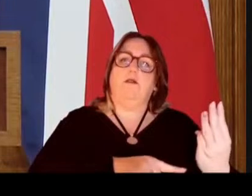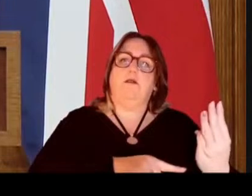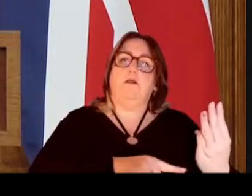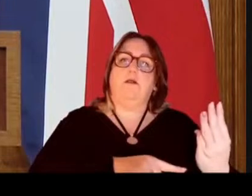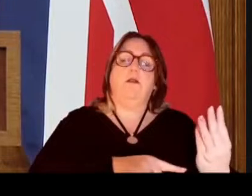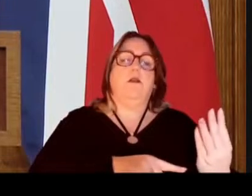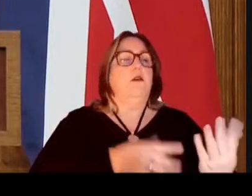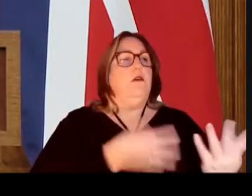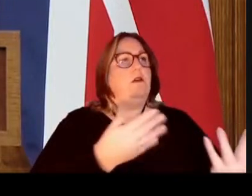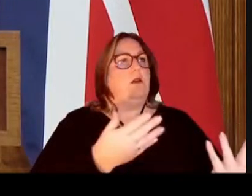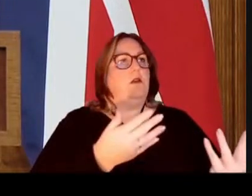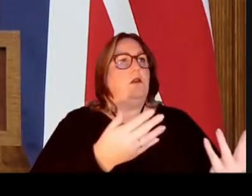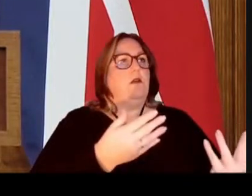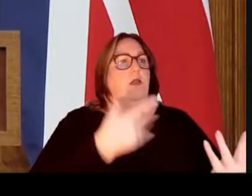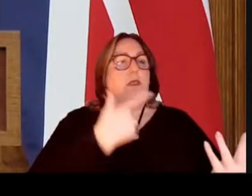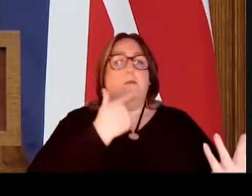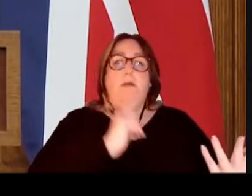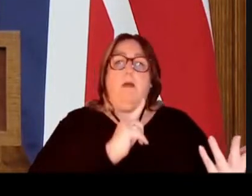Southport deserve.